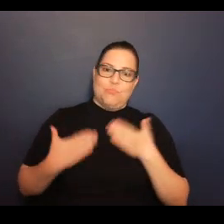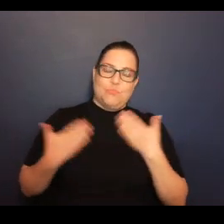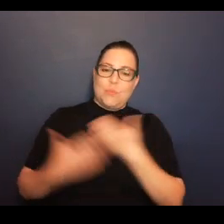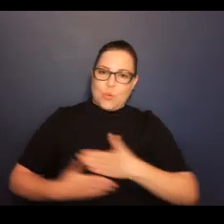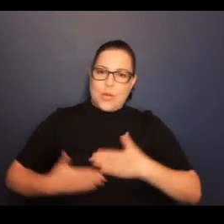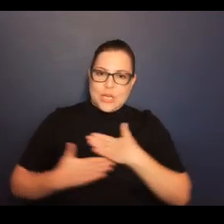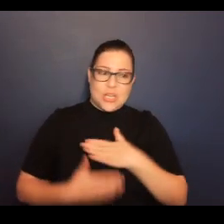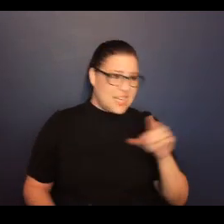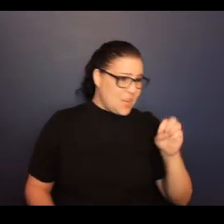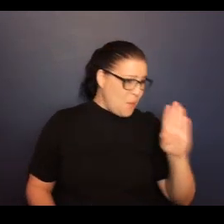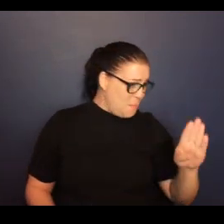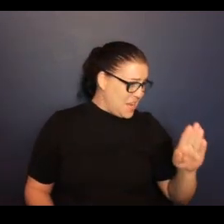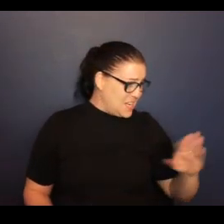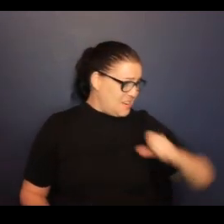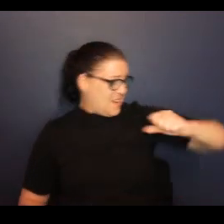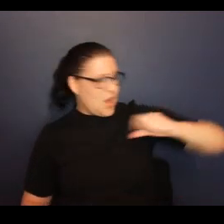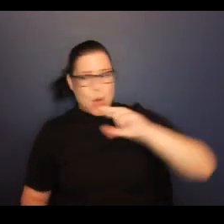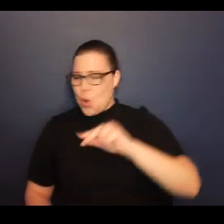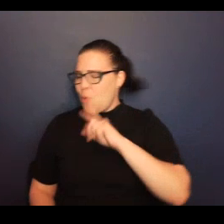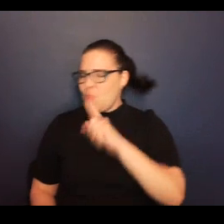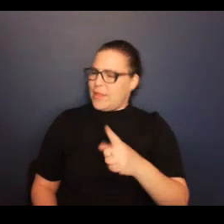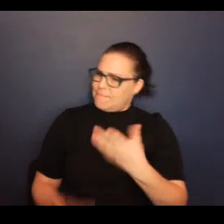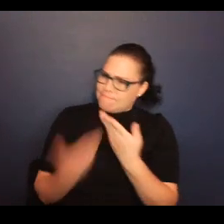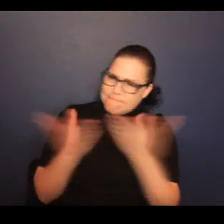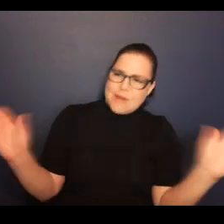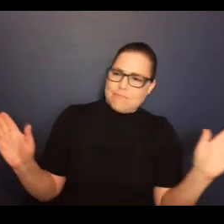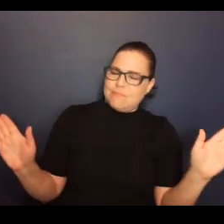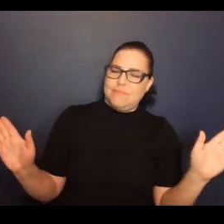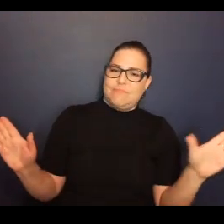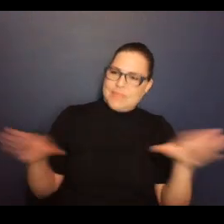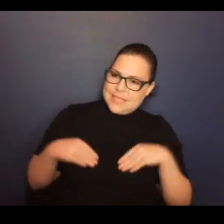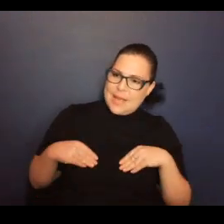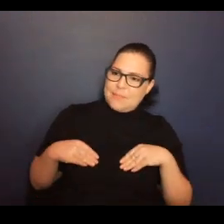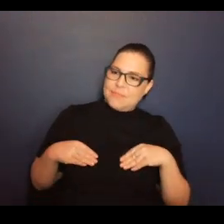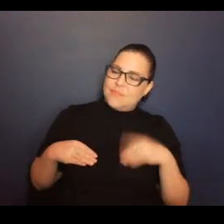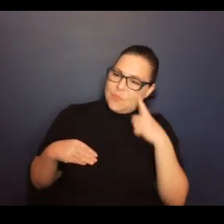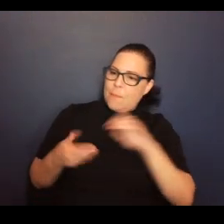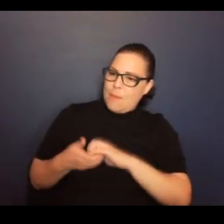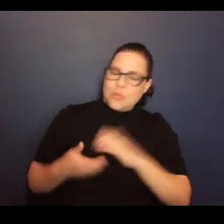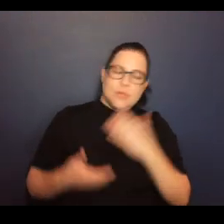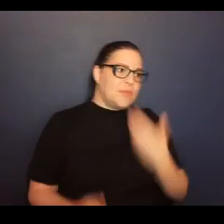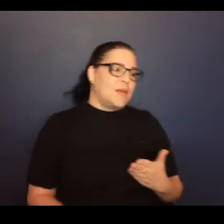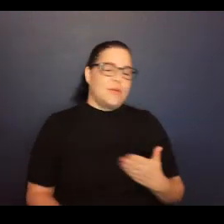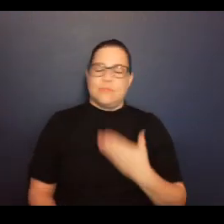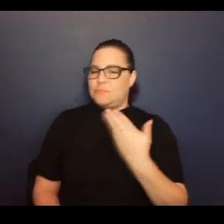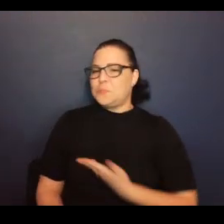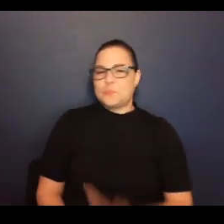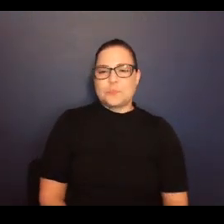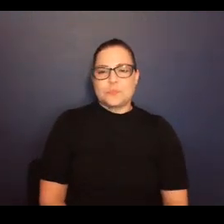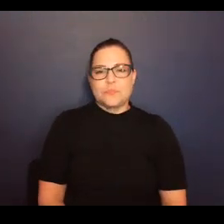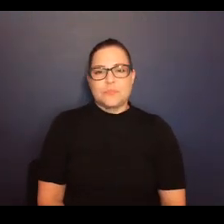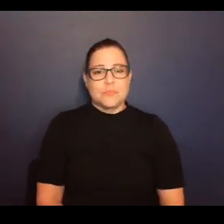not. They were beautiful. Arms wide open this year to partner with us. Excellent. Thank you. You're welcome. If I may, Mercedes, now that